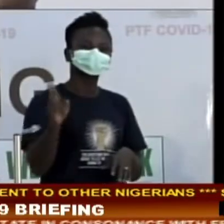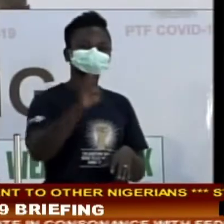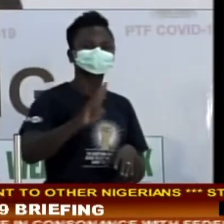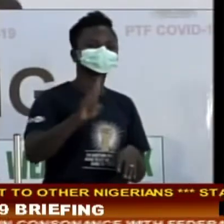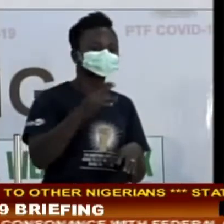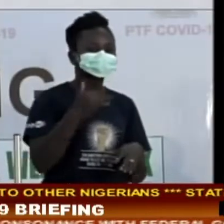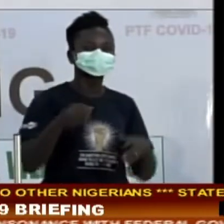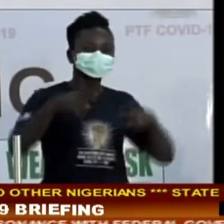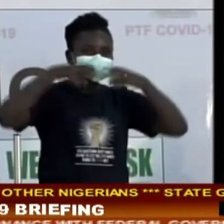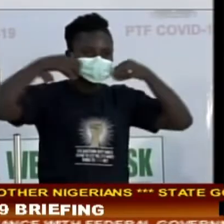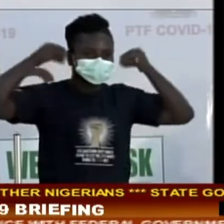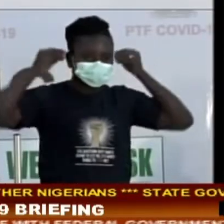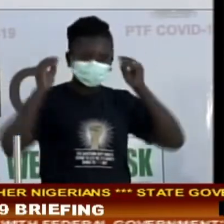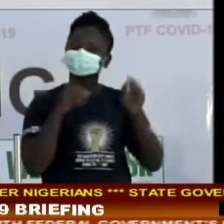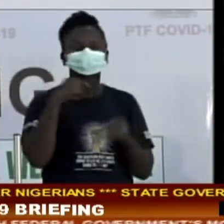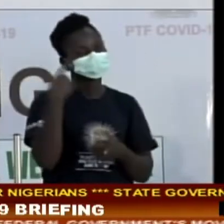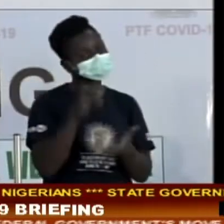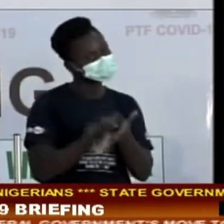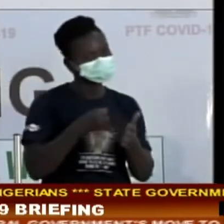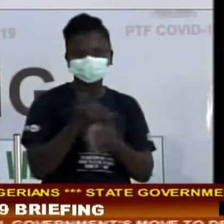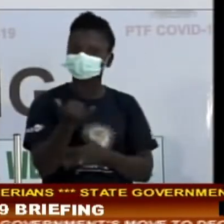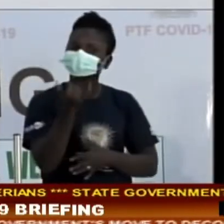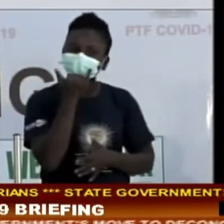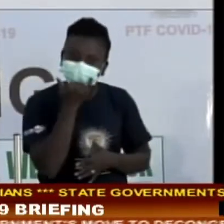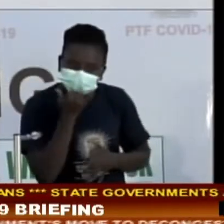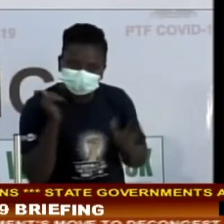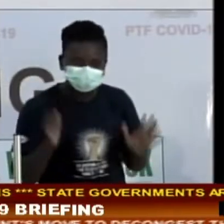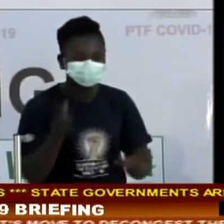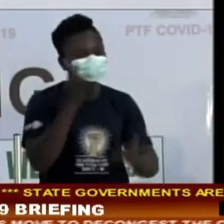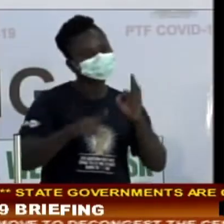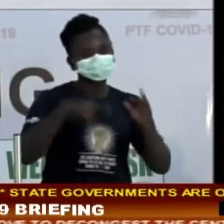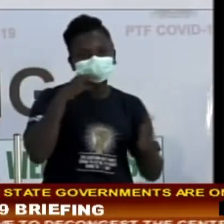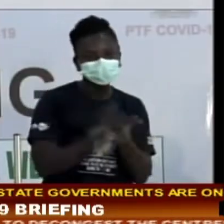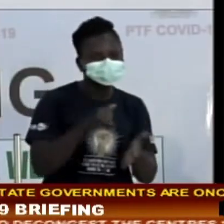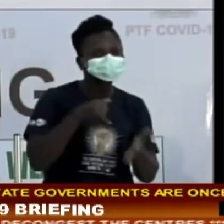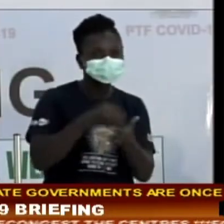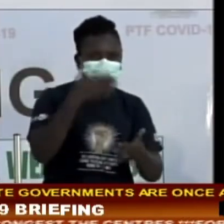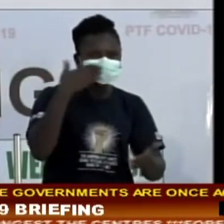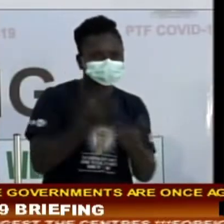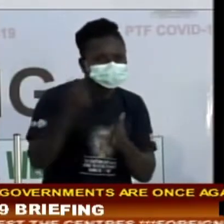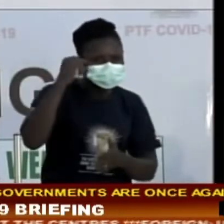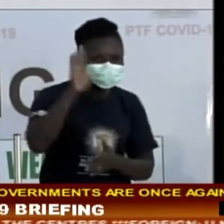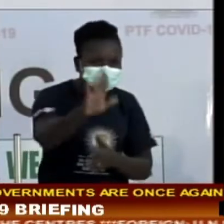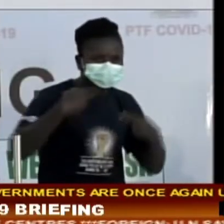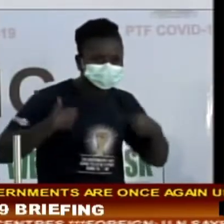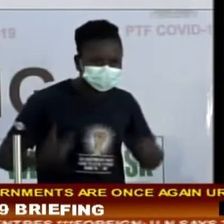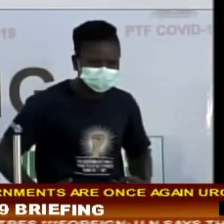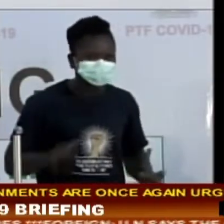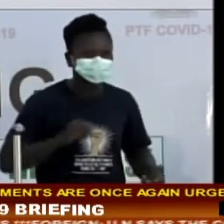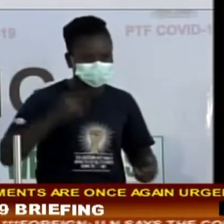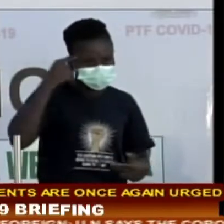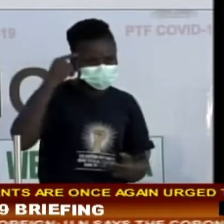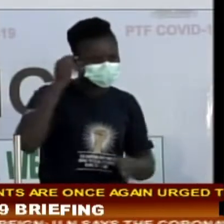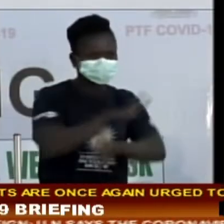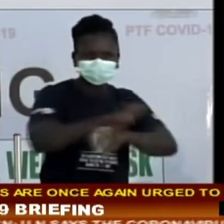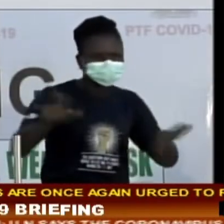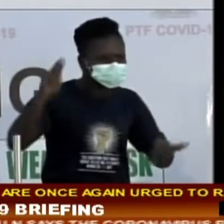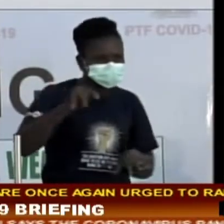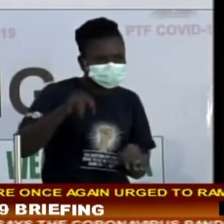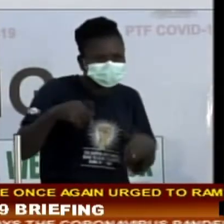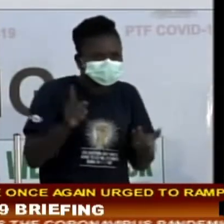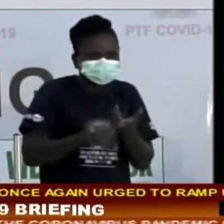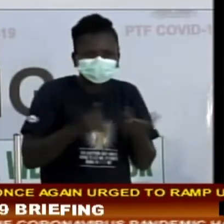crime if it is recommended that something is good for your health I think you don't need to question it doesn't have